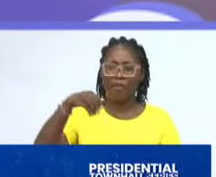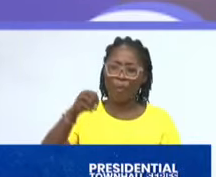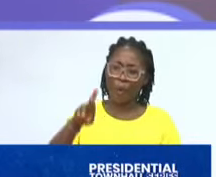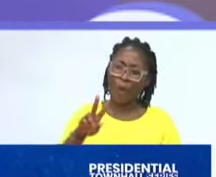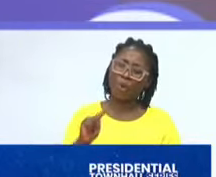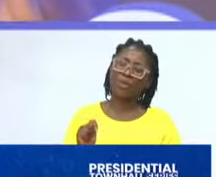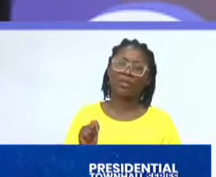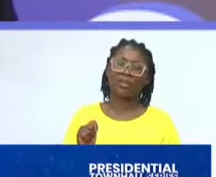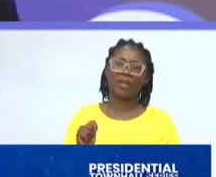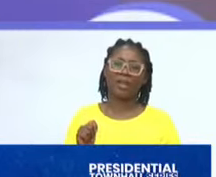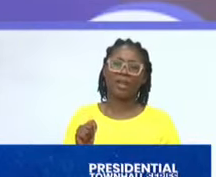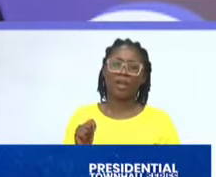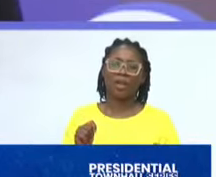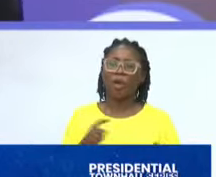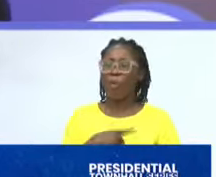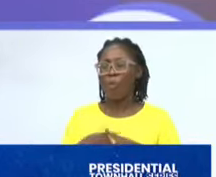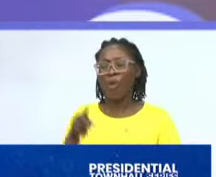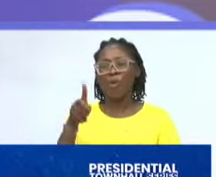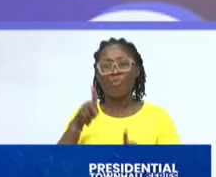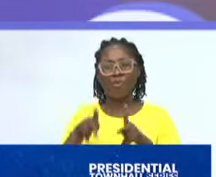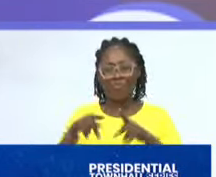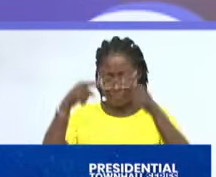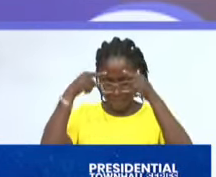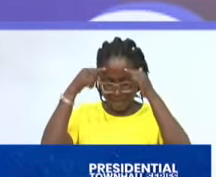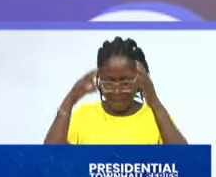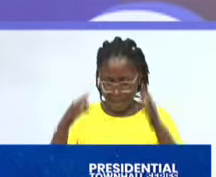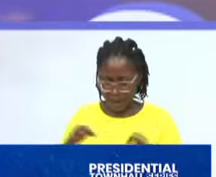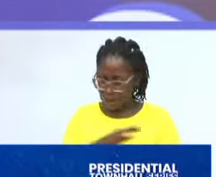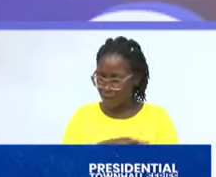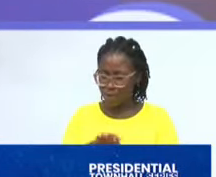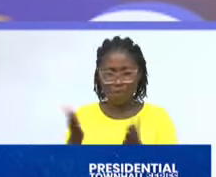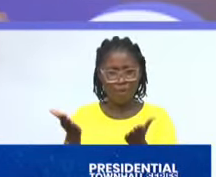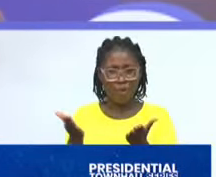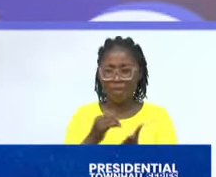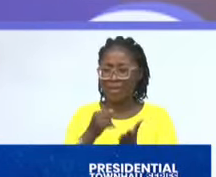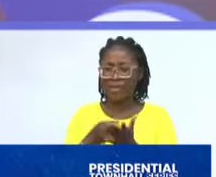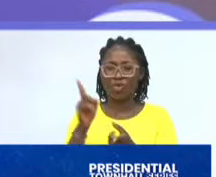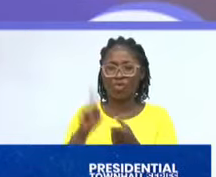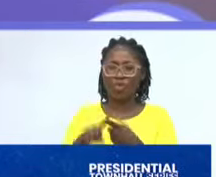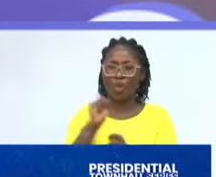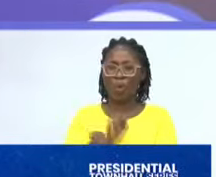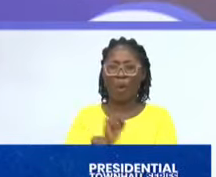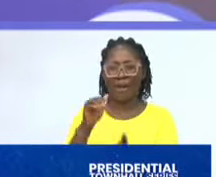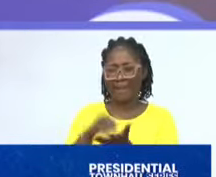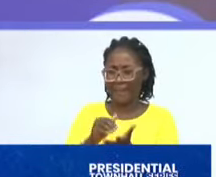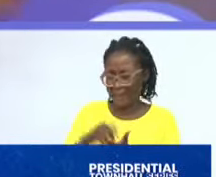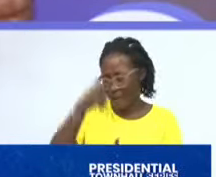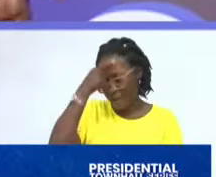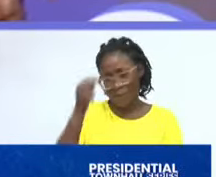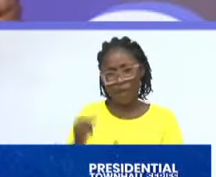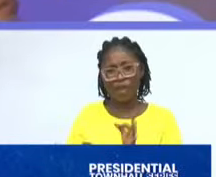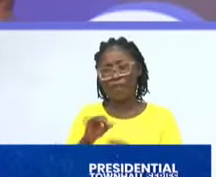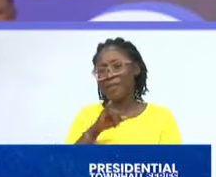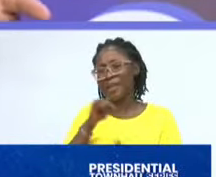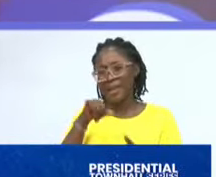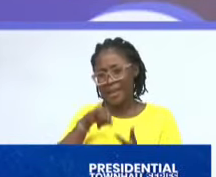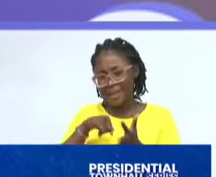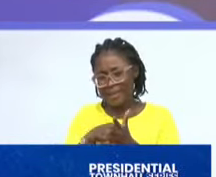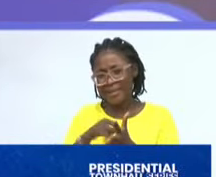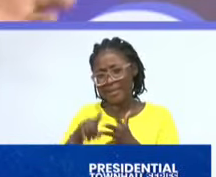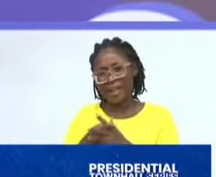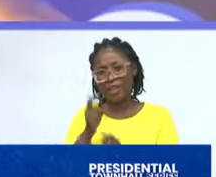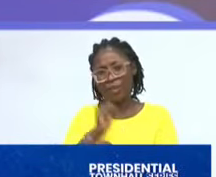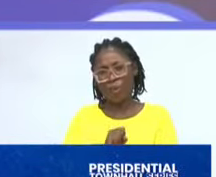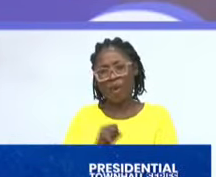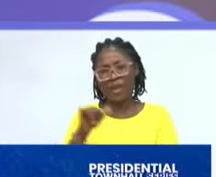up. Because but people deliberately don't want it to be opened up, because if it opens up, they